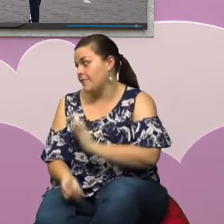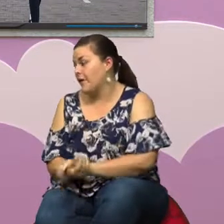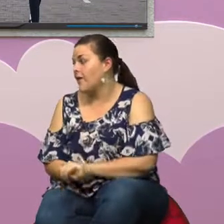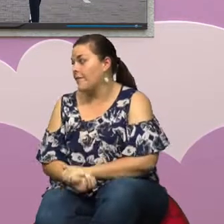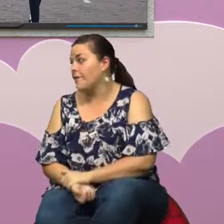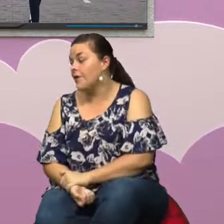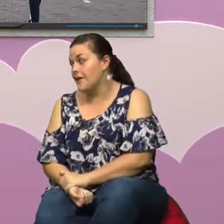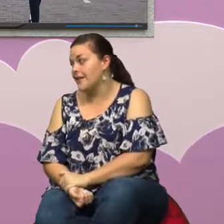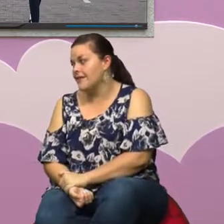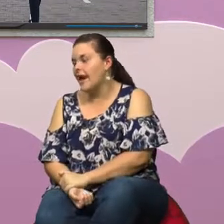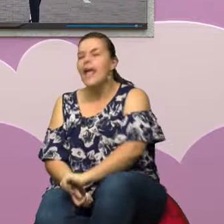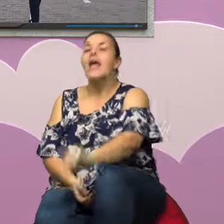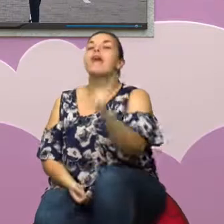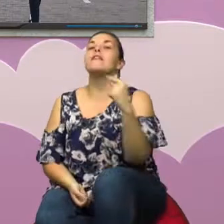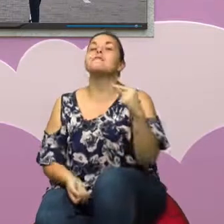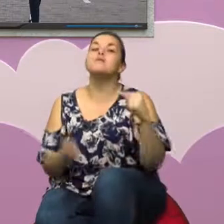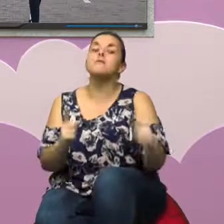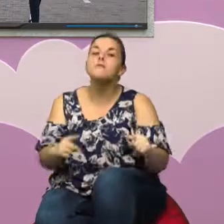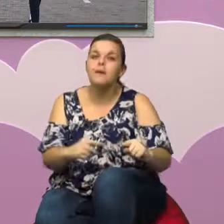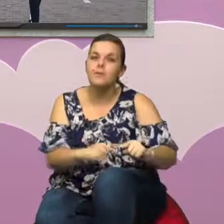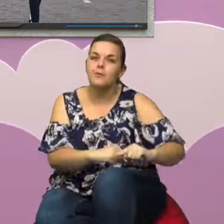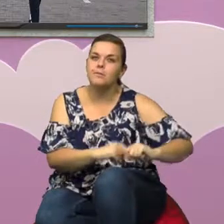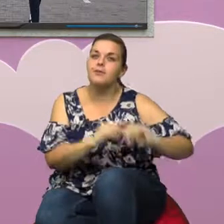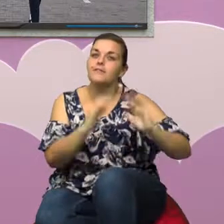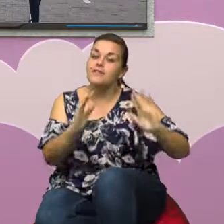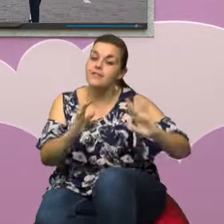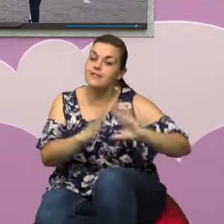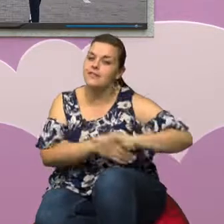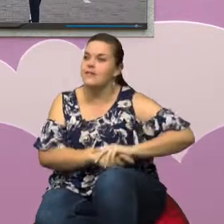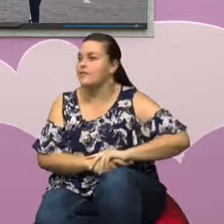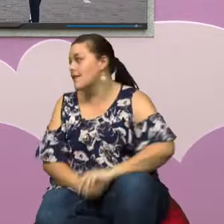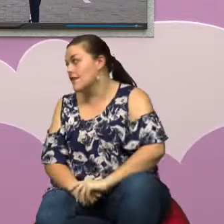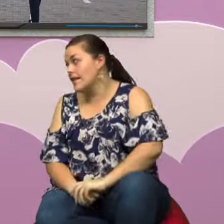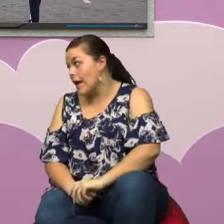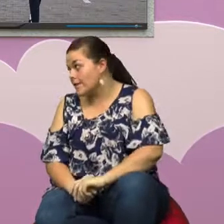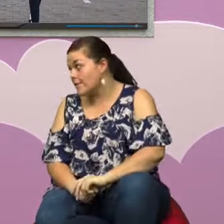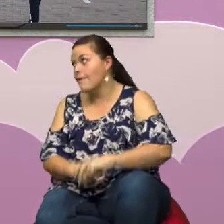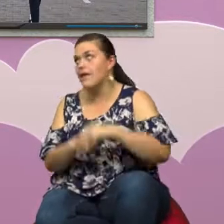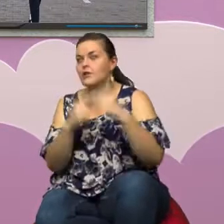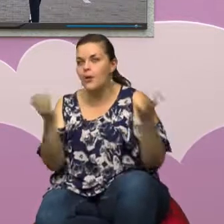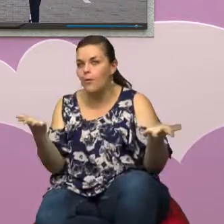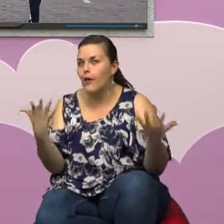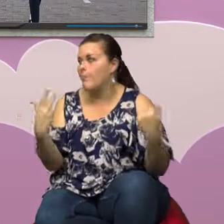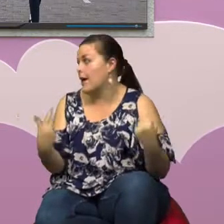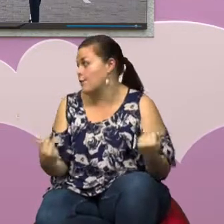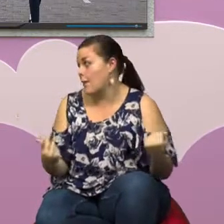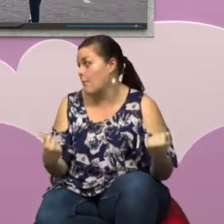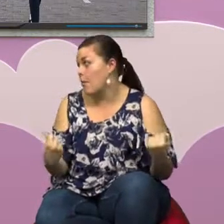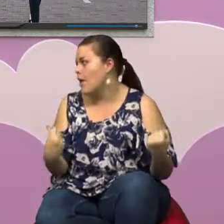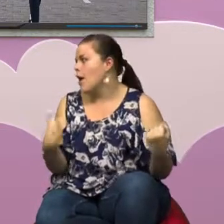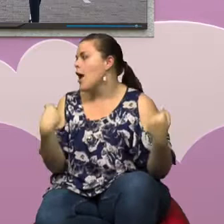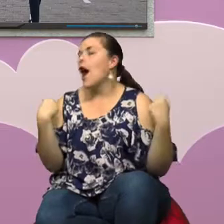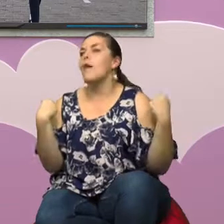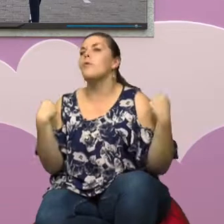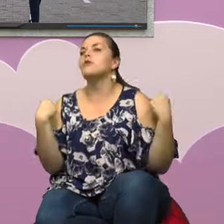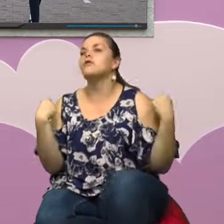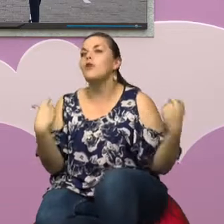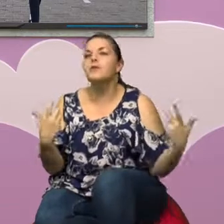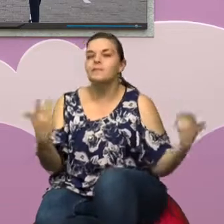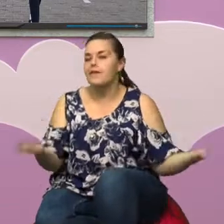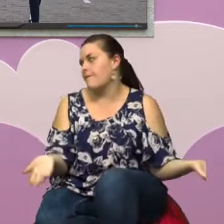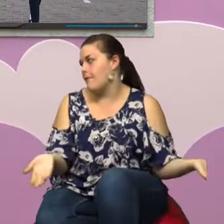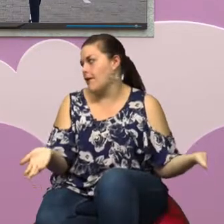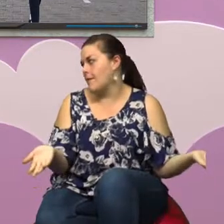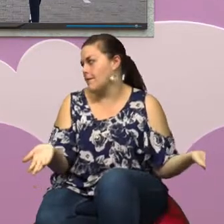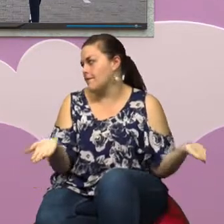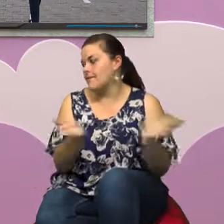walking. Okay. Are you ready to say? And this one is also important because it teaches us that just like the ducks, we eventually all came back to their mom. We should always